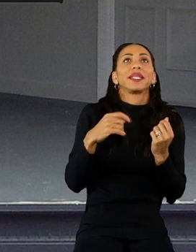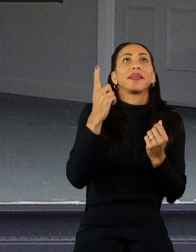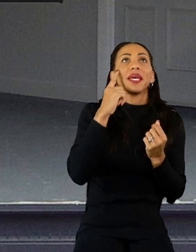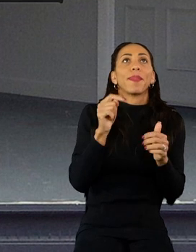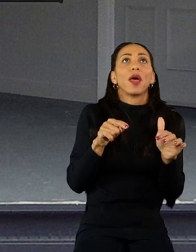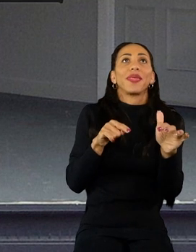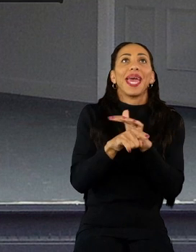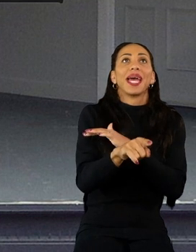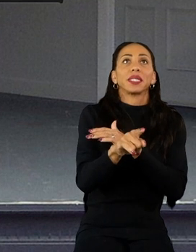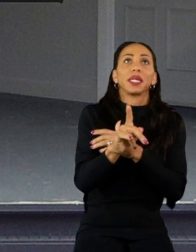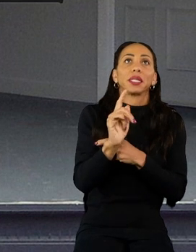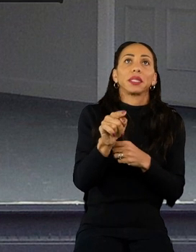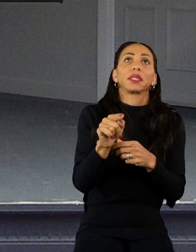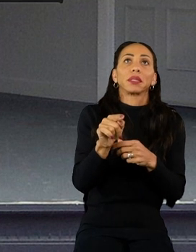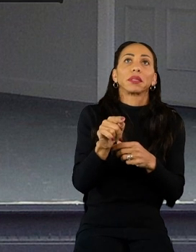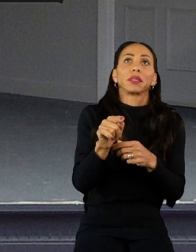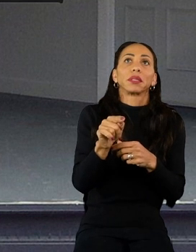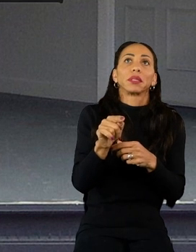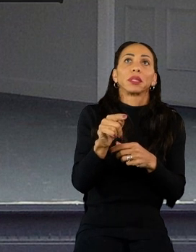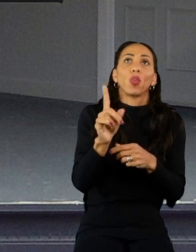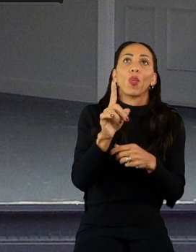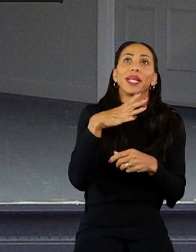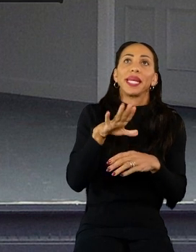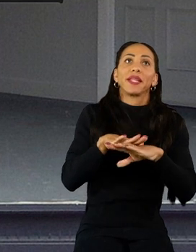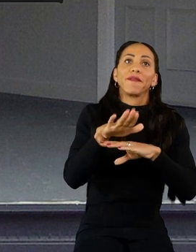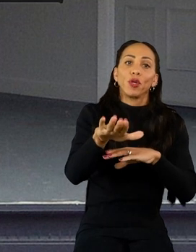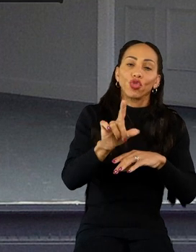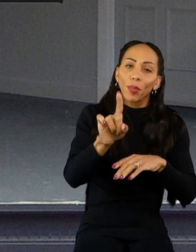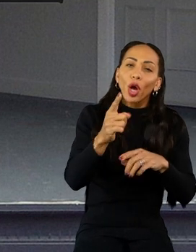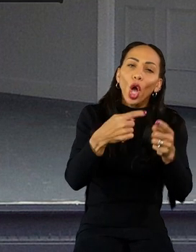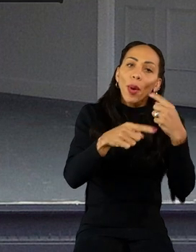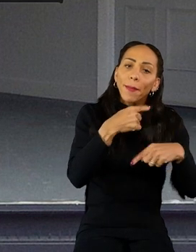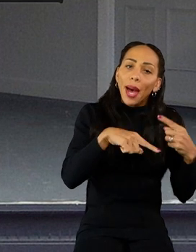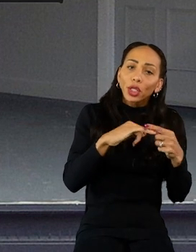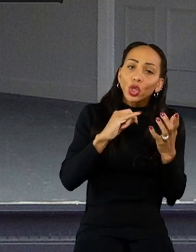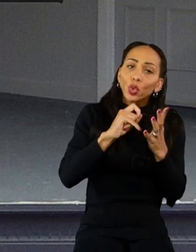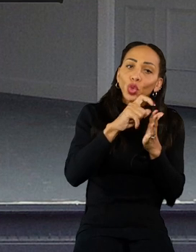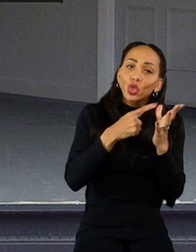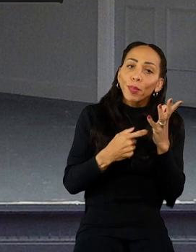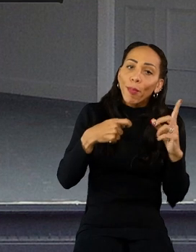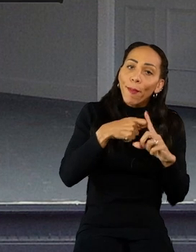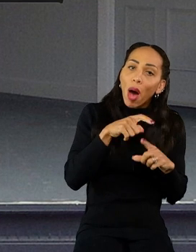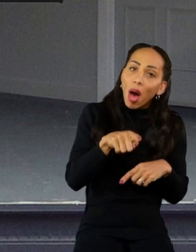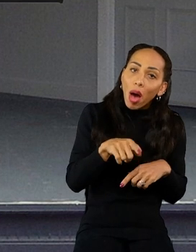gamut, haven't we? It's absolutely that exit point and what we need in the future. So jumping back to